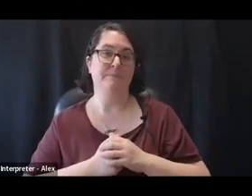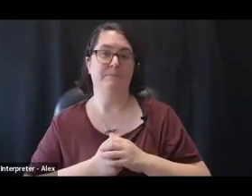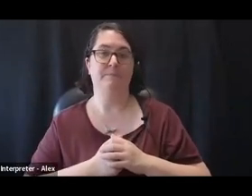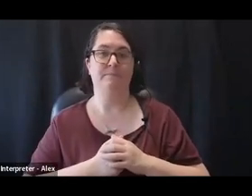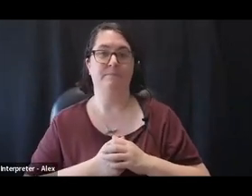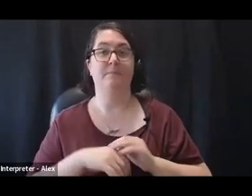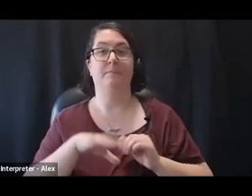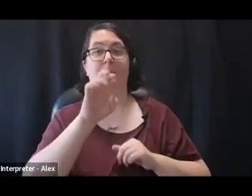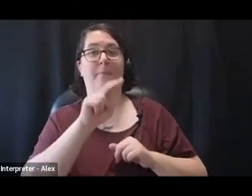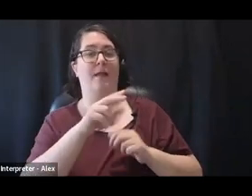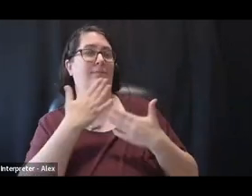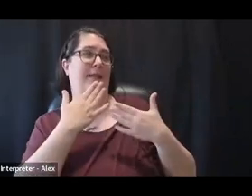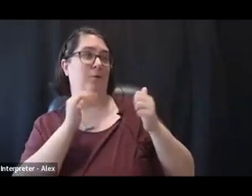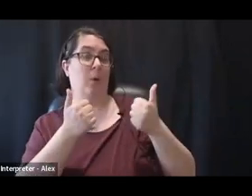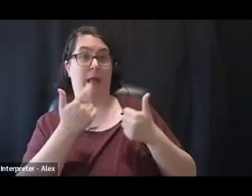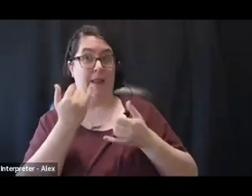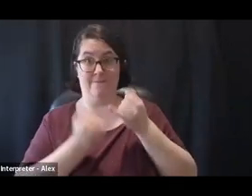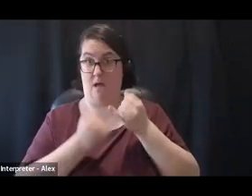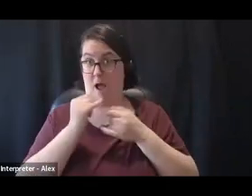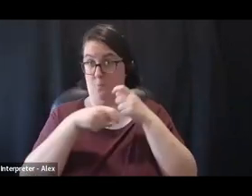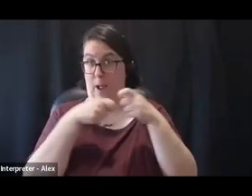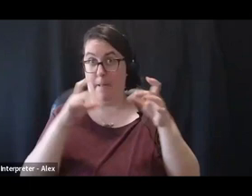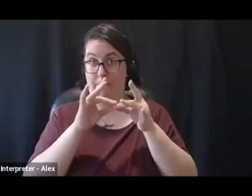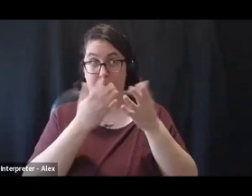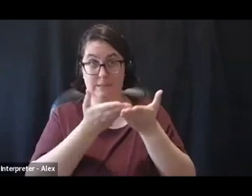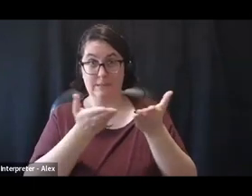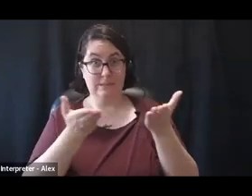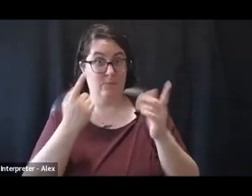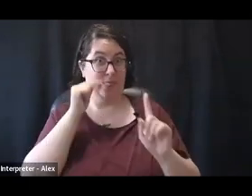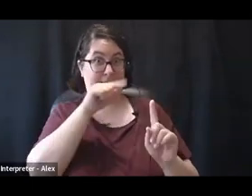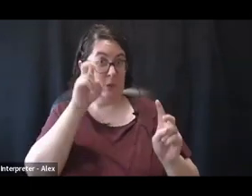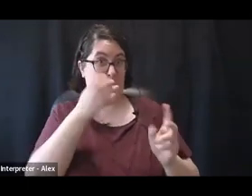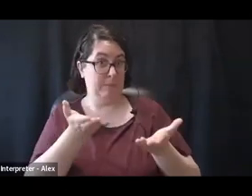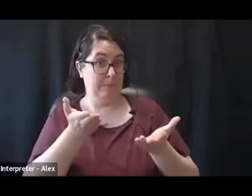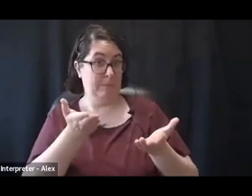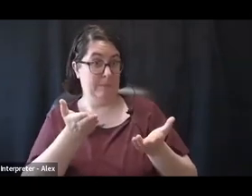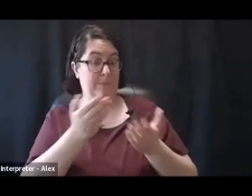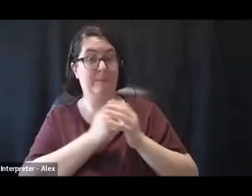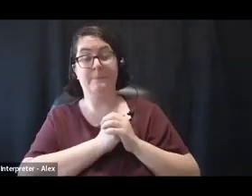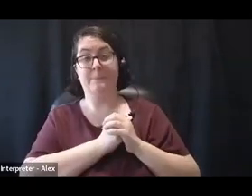Thank you very much. Do we have final thoughts on this particular topic?